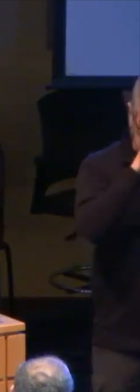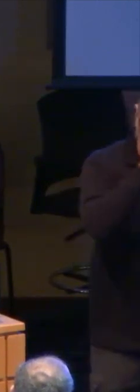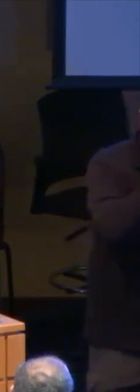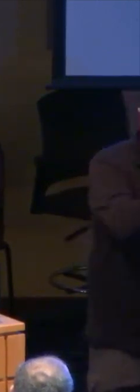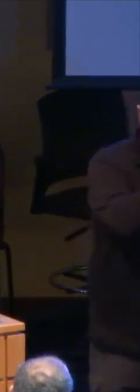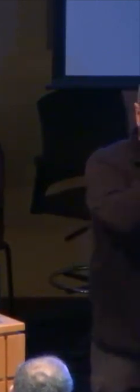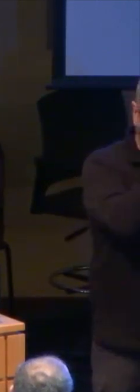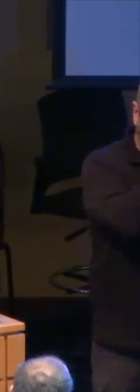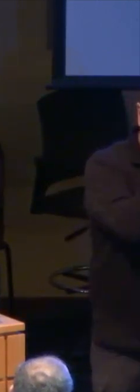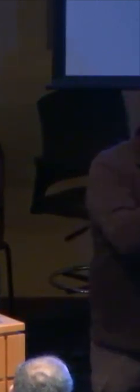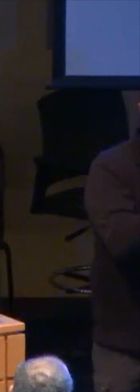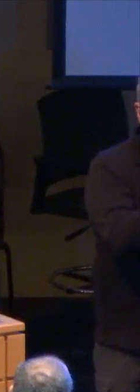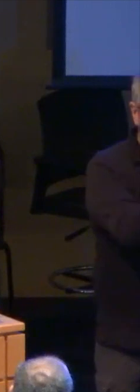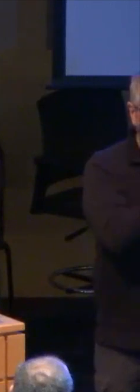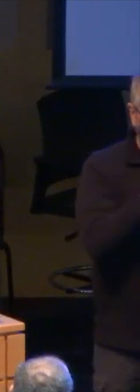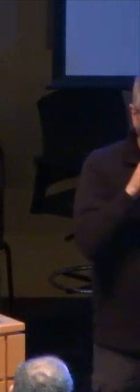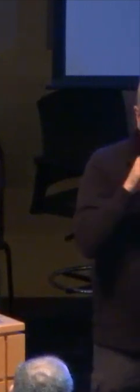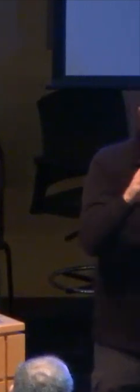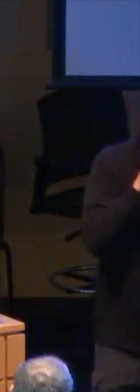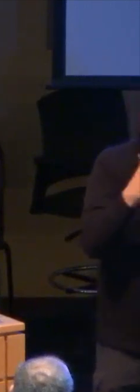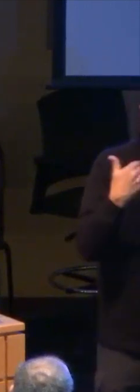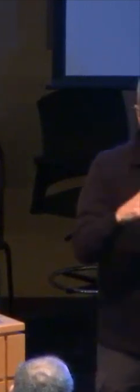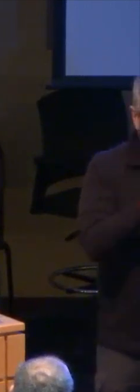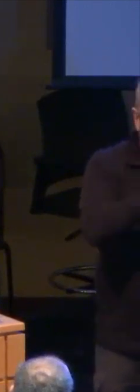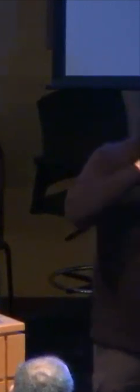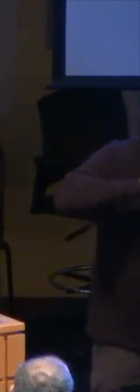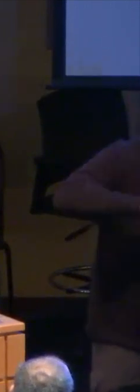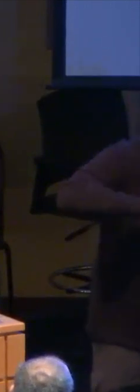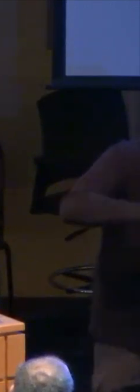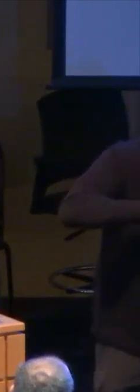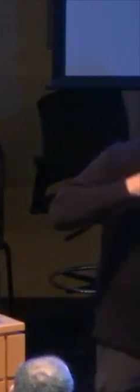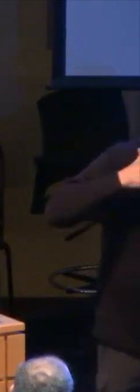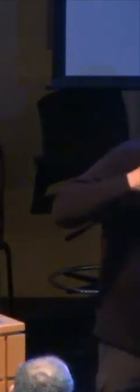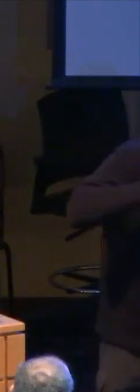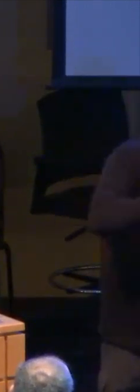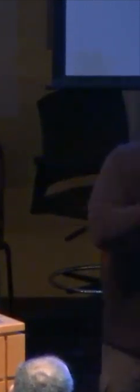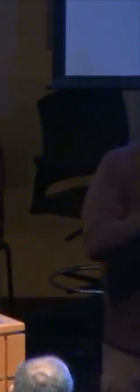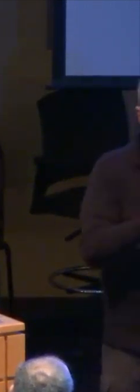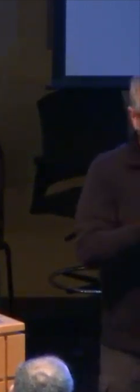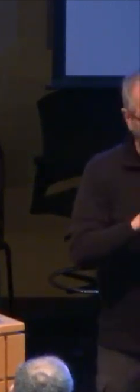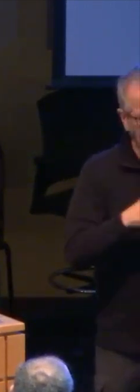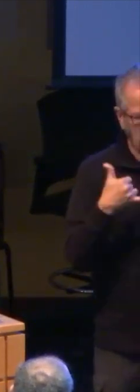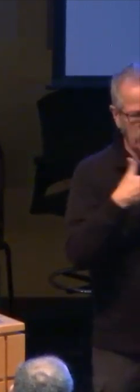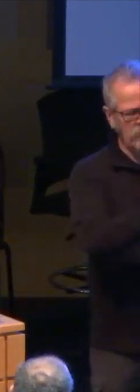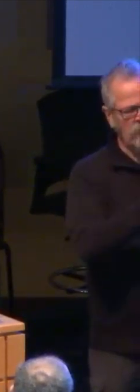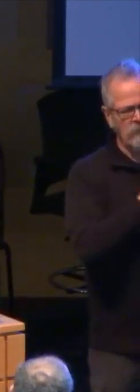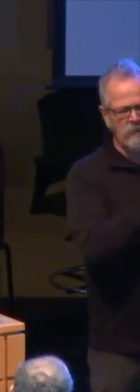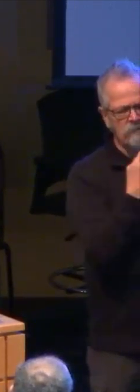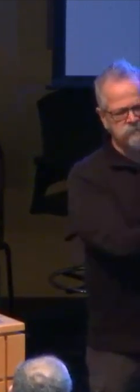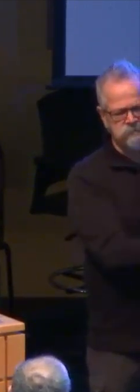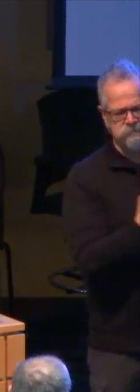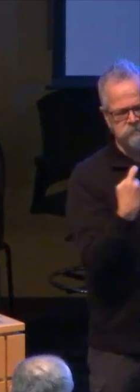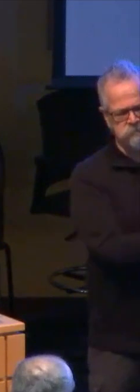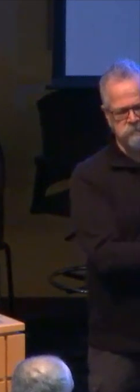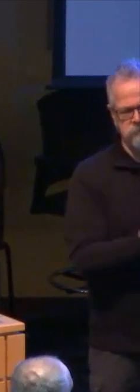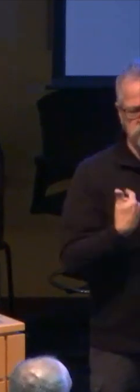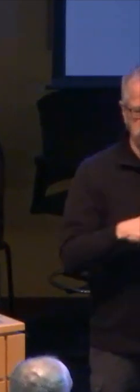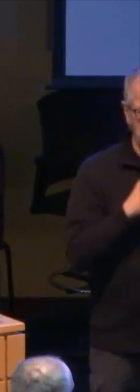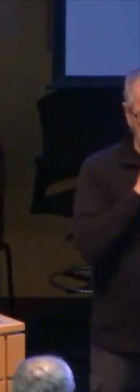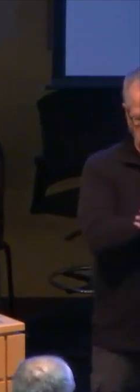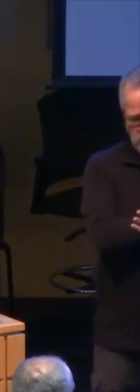for the Environment, was awarded the Sverdrup Award by the Ocean Sciences Section of the American Geophysical Union